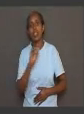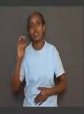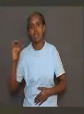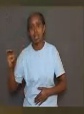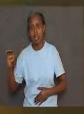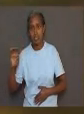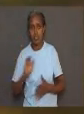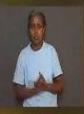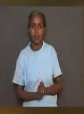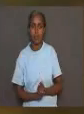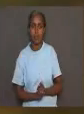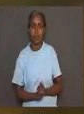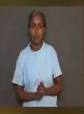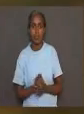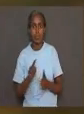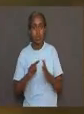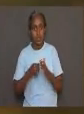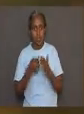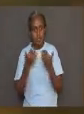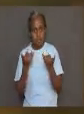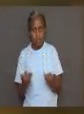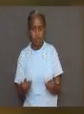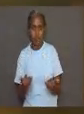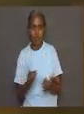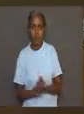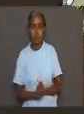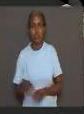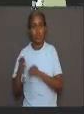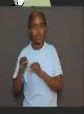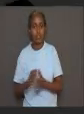C. You may get started now, students.